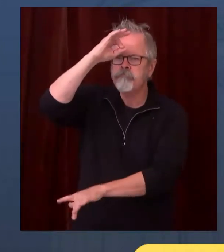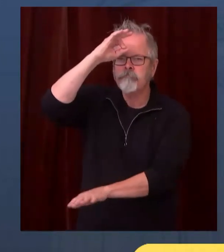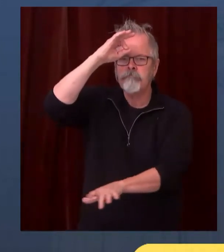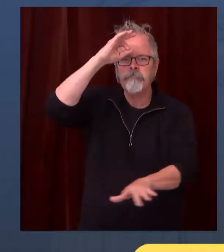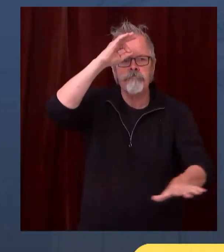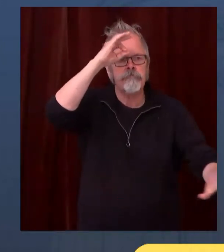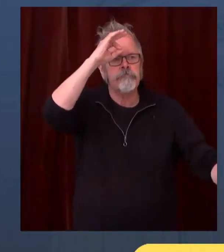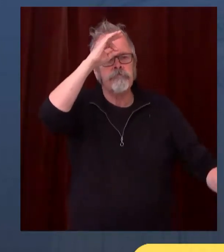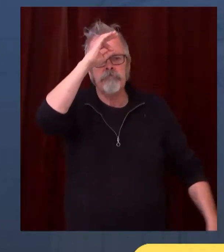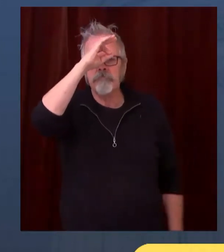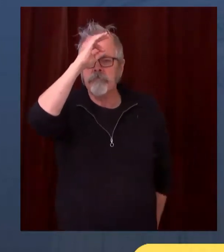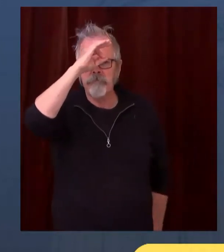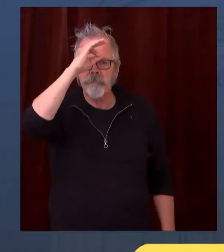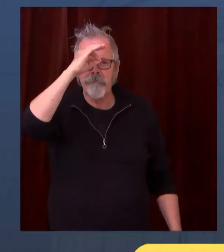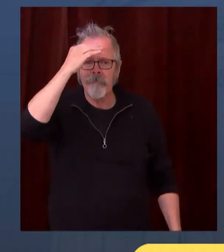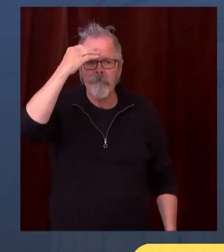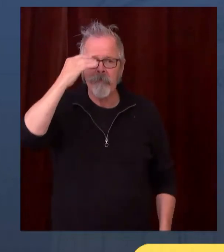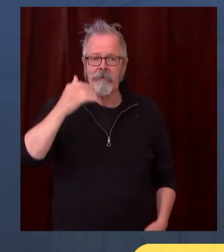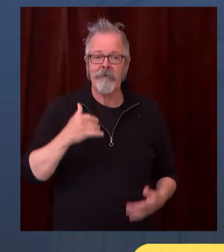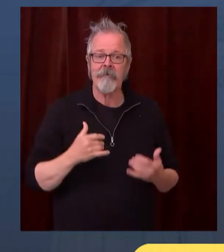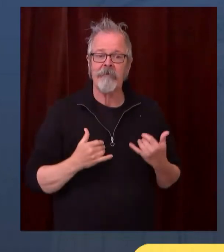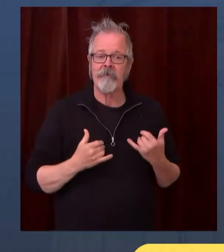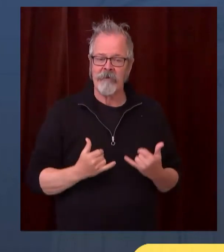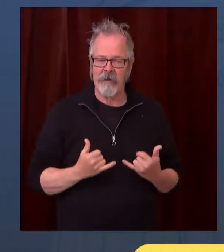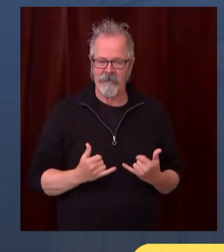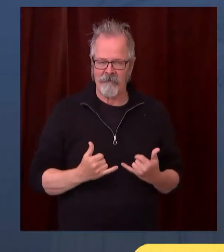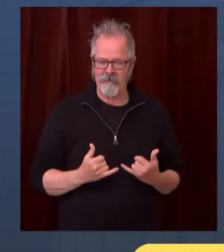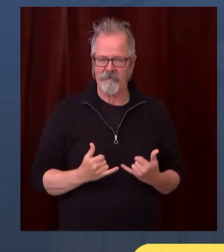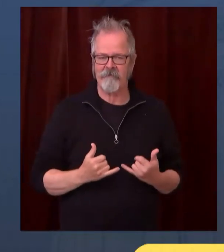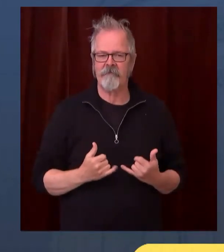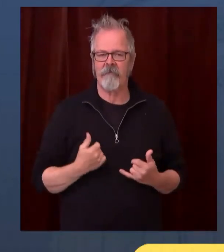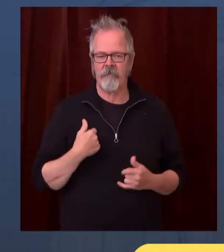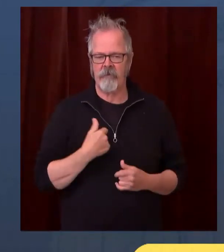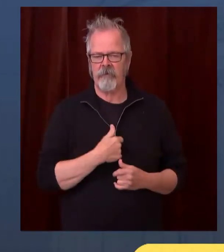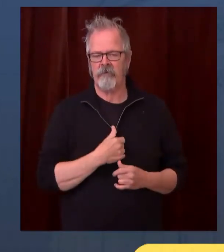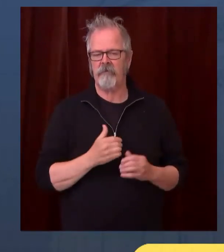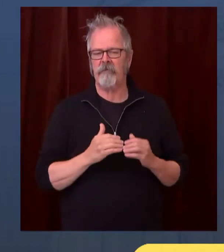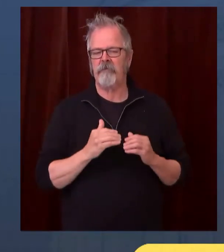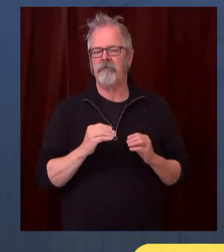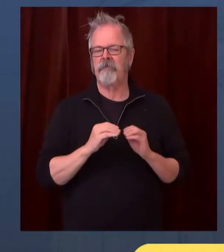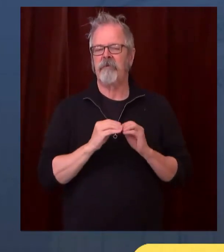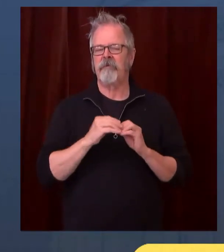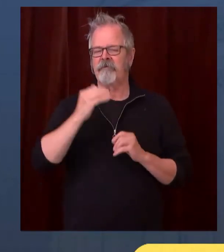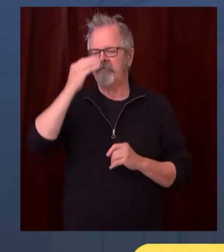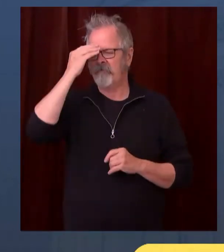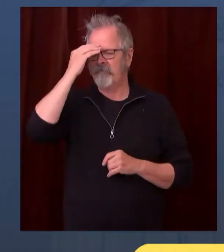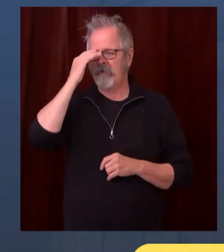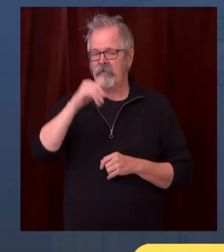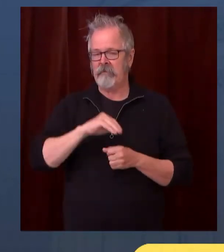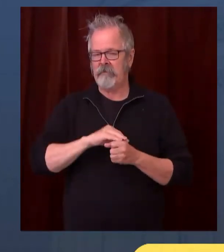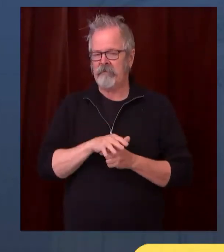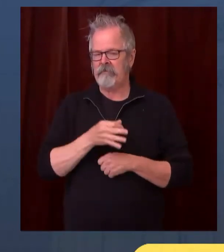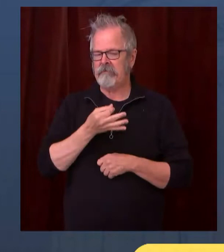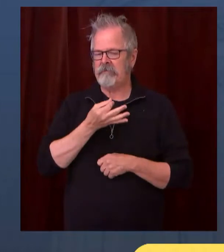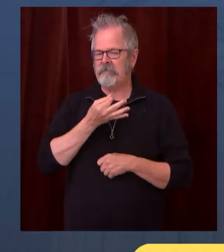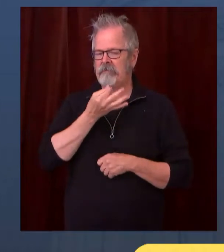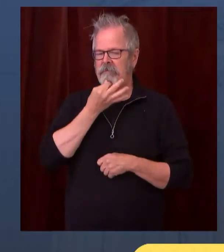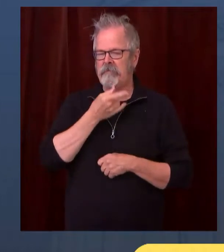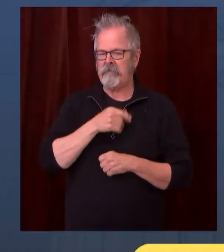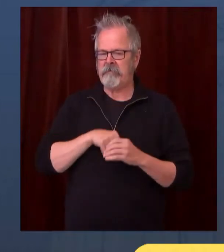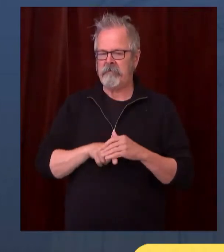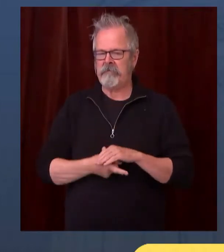in our long-term care facilities has been trained in infection control. We've got procedures in place. So much